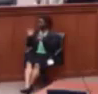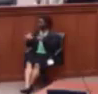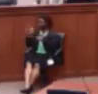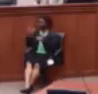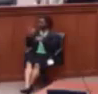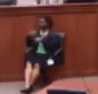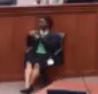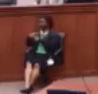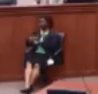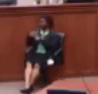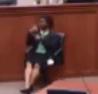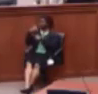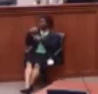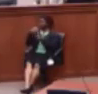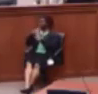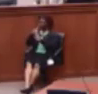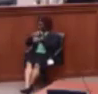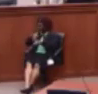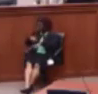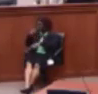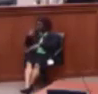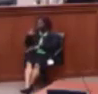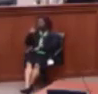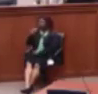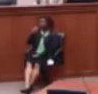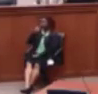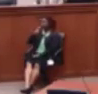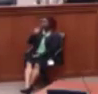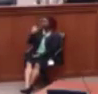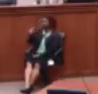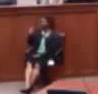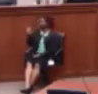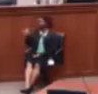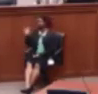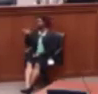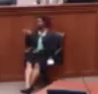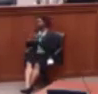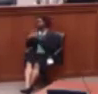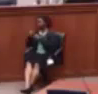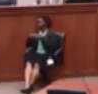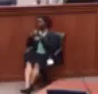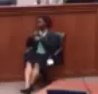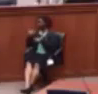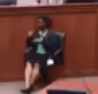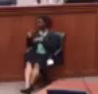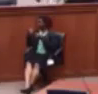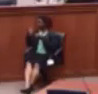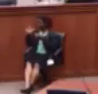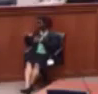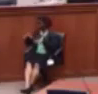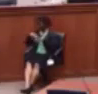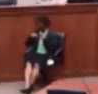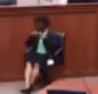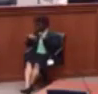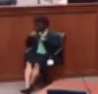irregularities report for the 2017-2018 school year. The department recommendation is to receive the report.